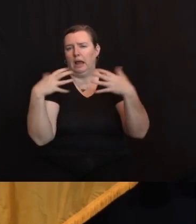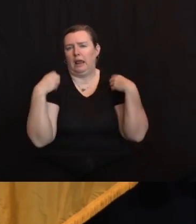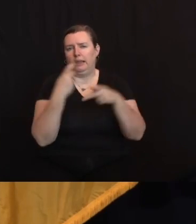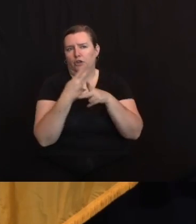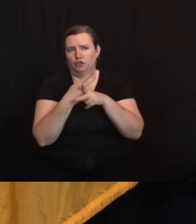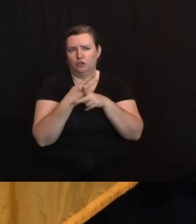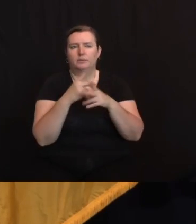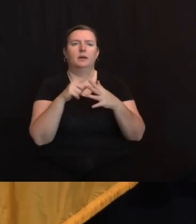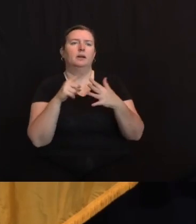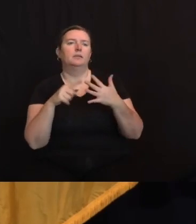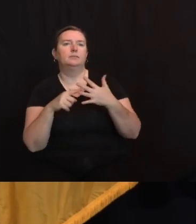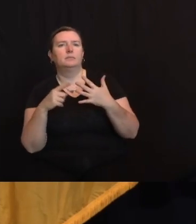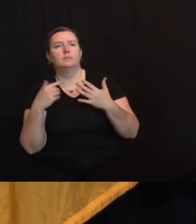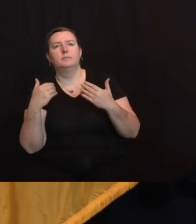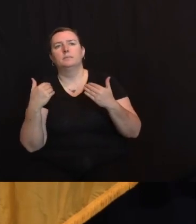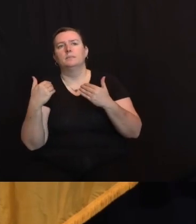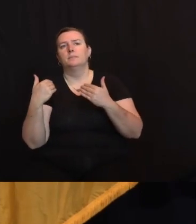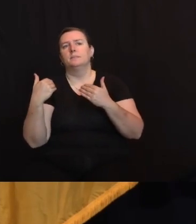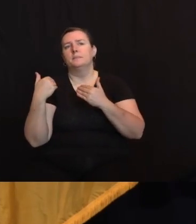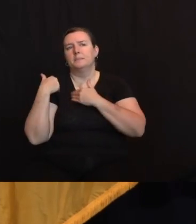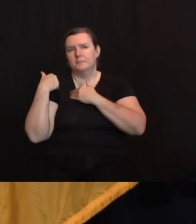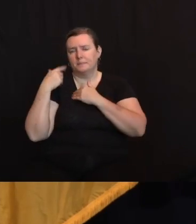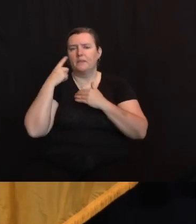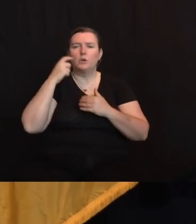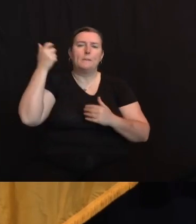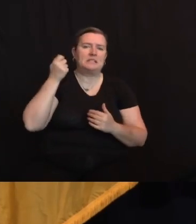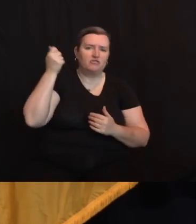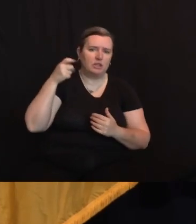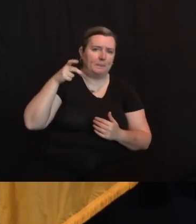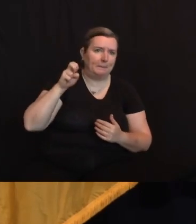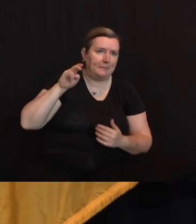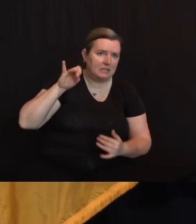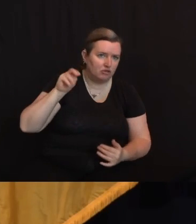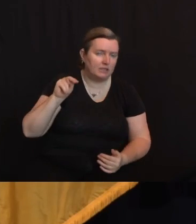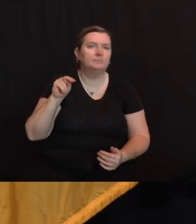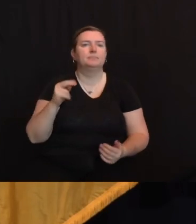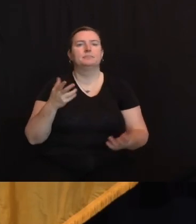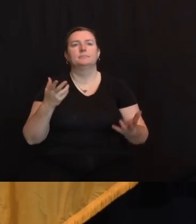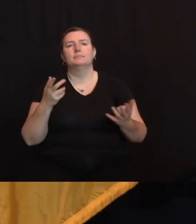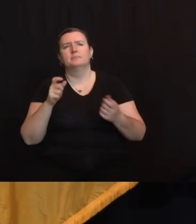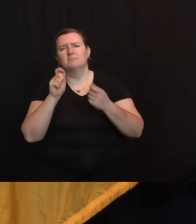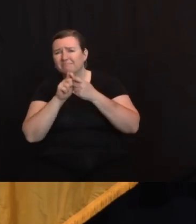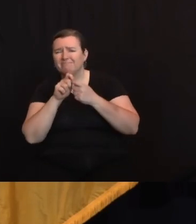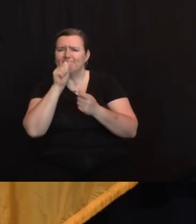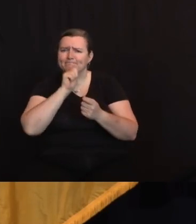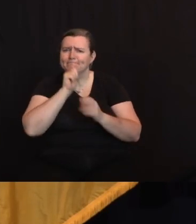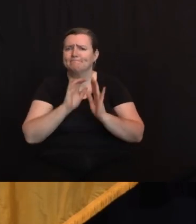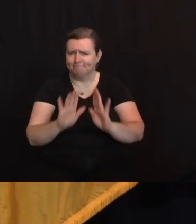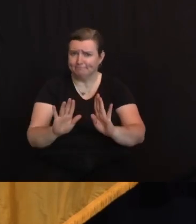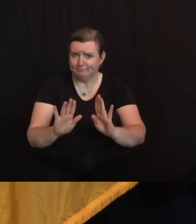on pension and other fronts, but the details, bear with us on that. I'm